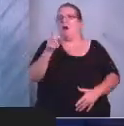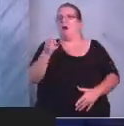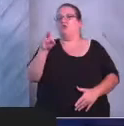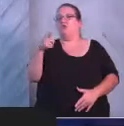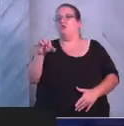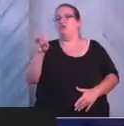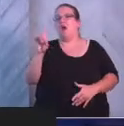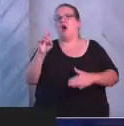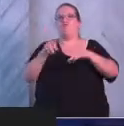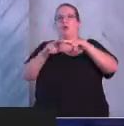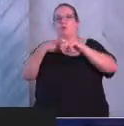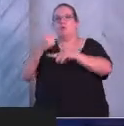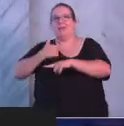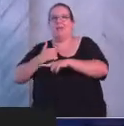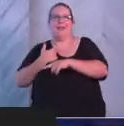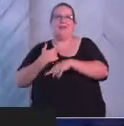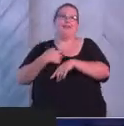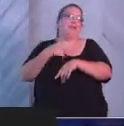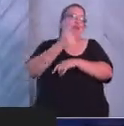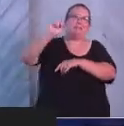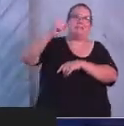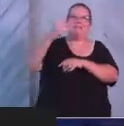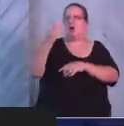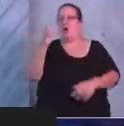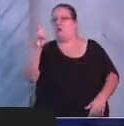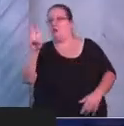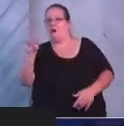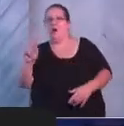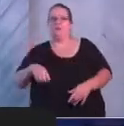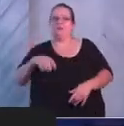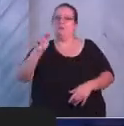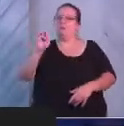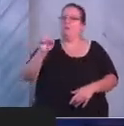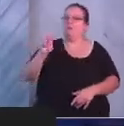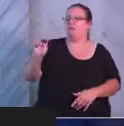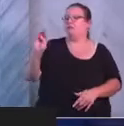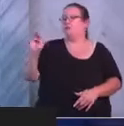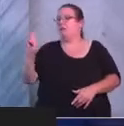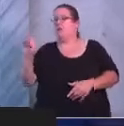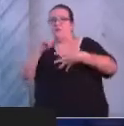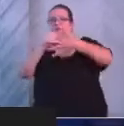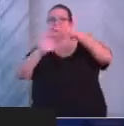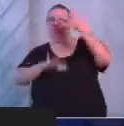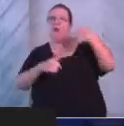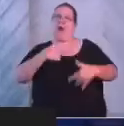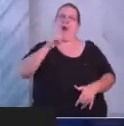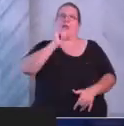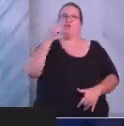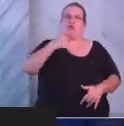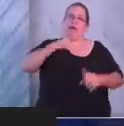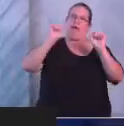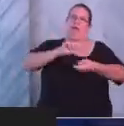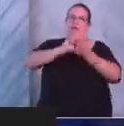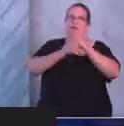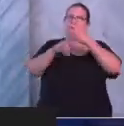We Fought Back, Teens Resist the Holocaust, Nelson Mandela, Hiding Edith. You know, I am a girl, I can change the world. And